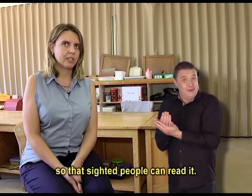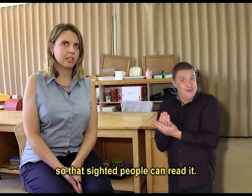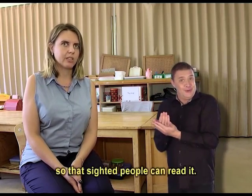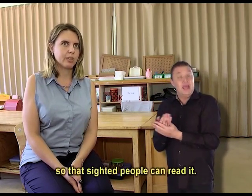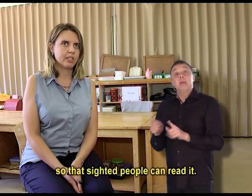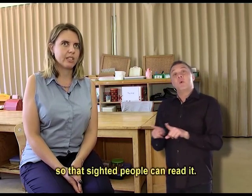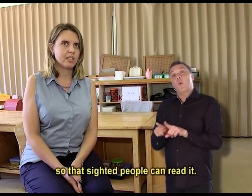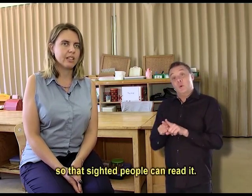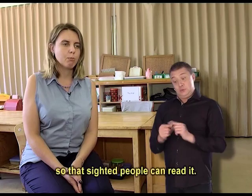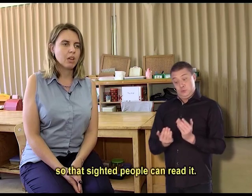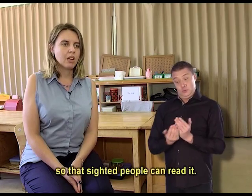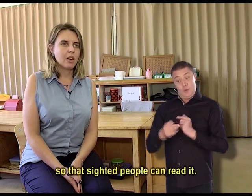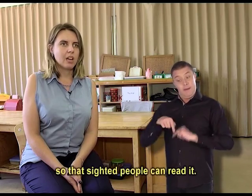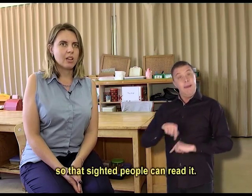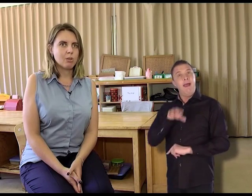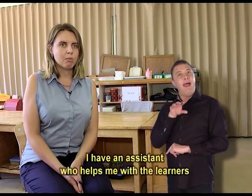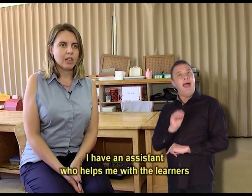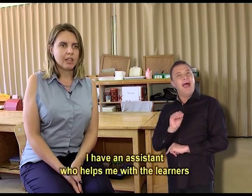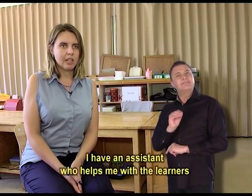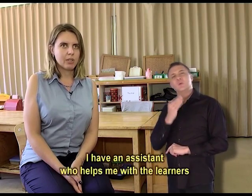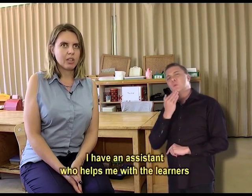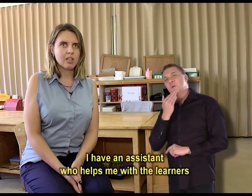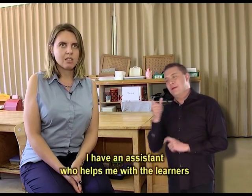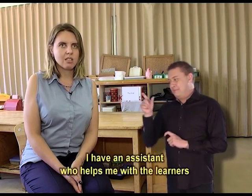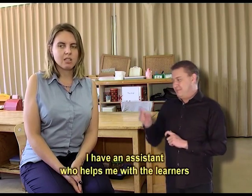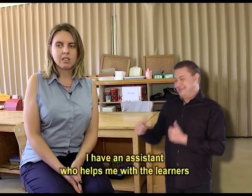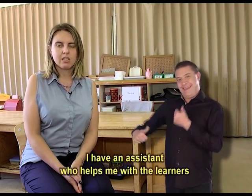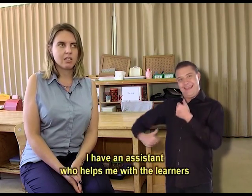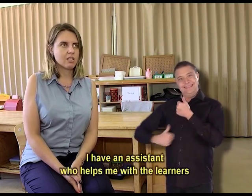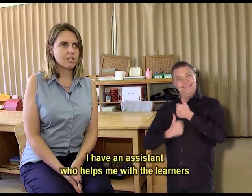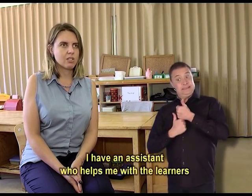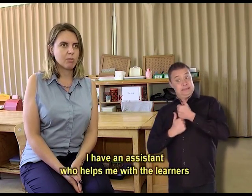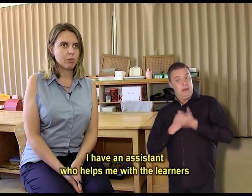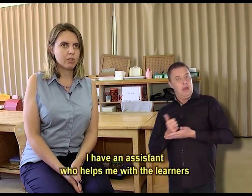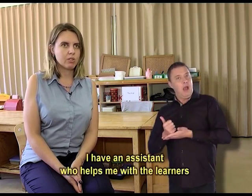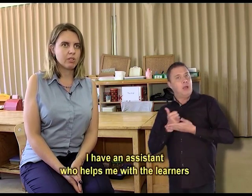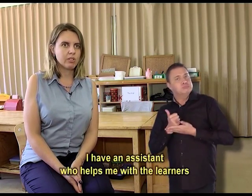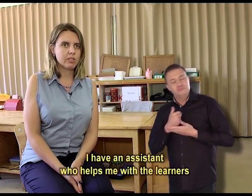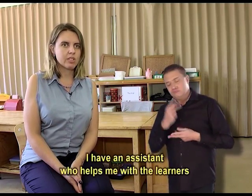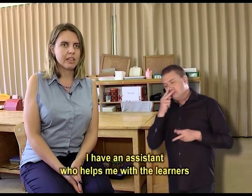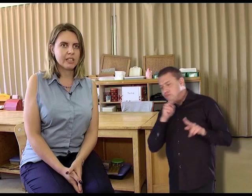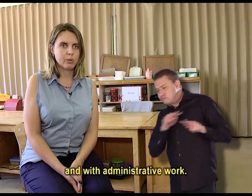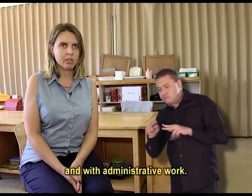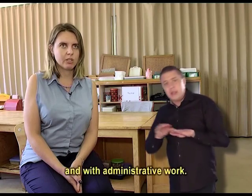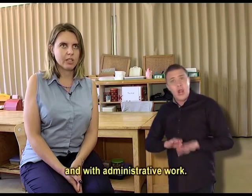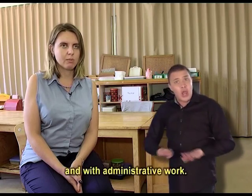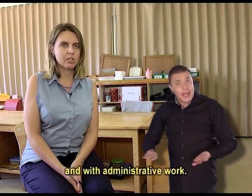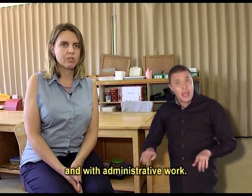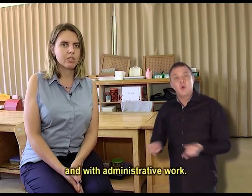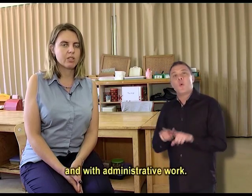people can read it easily. I have a class assistant that assists me with the learners and